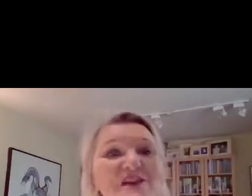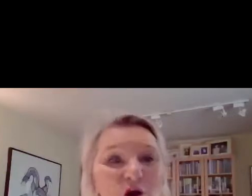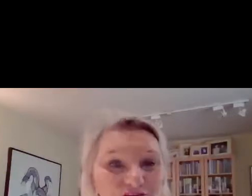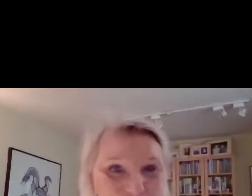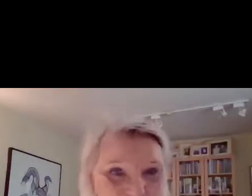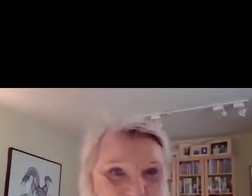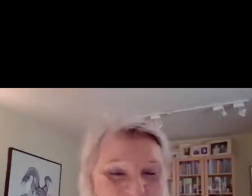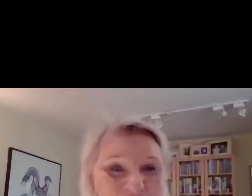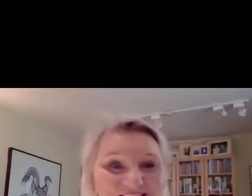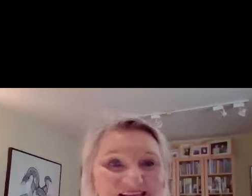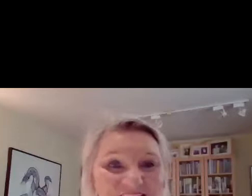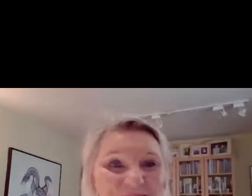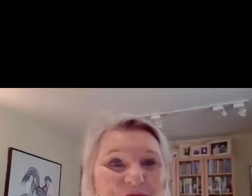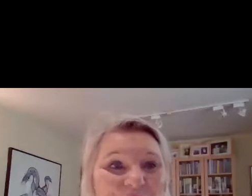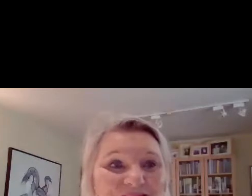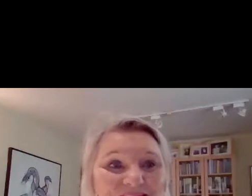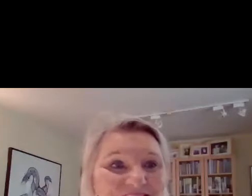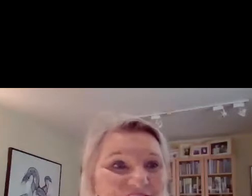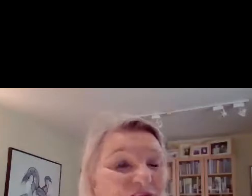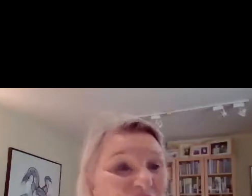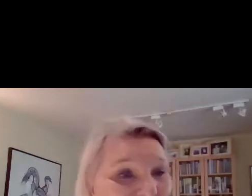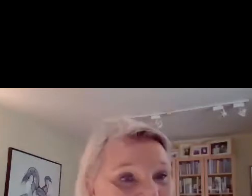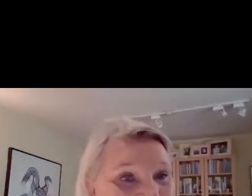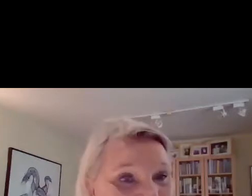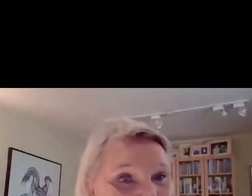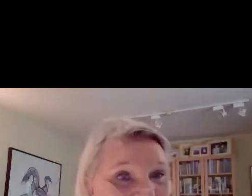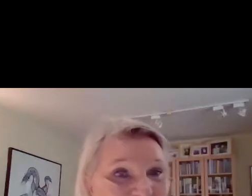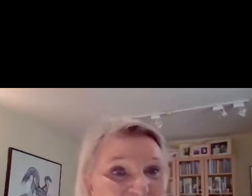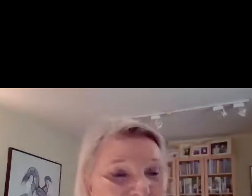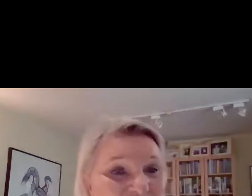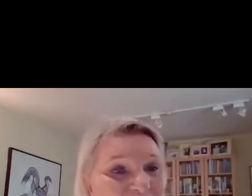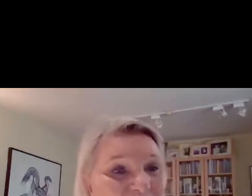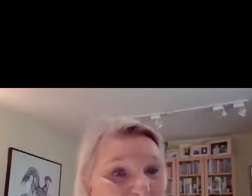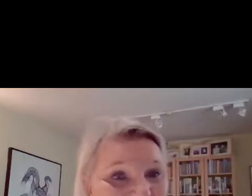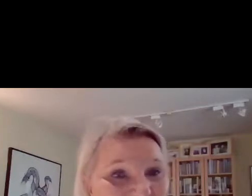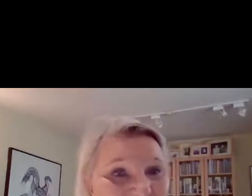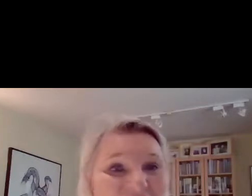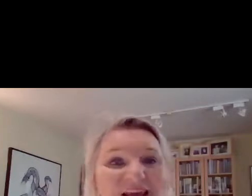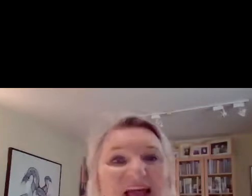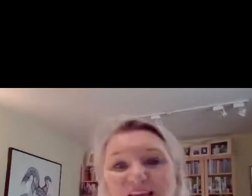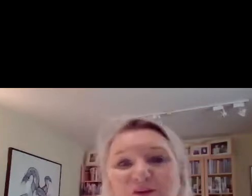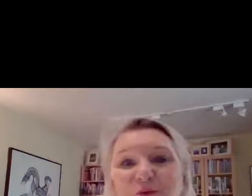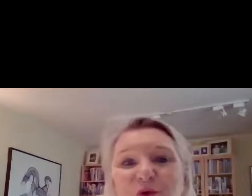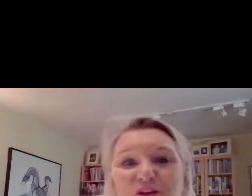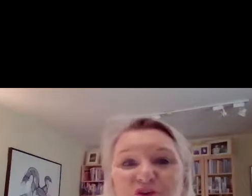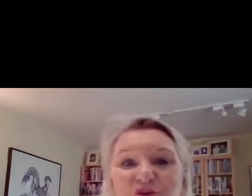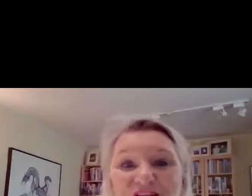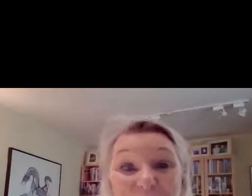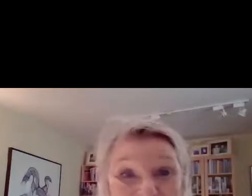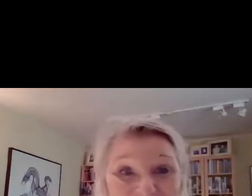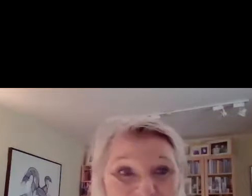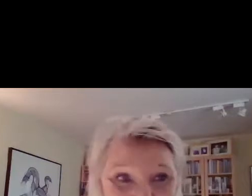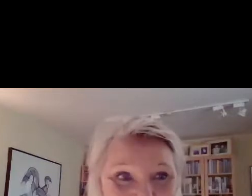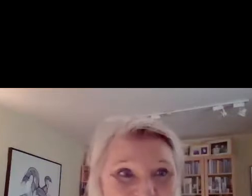fiction and nonfiction. Zainab currently sits on the advisory council of Muskrat Magazine, and in her role at